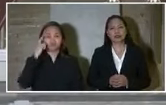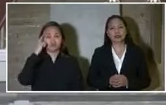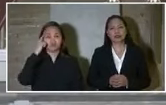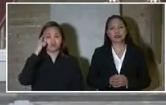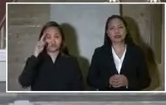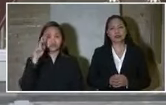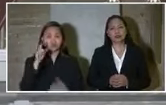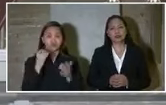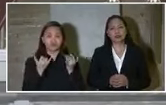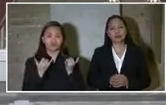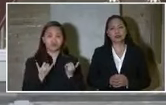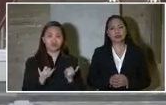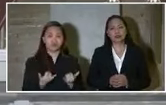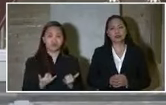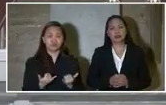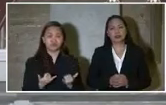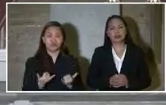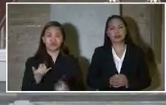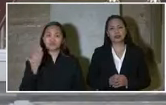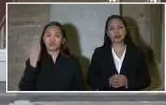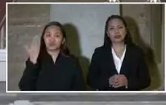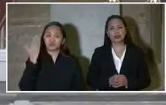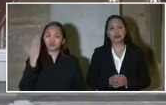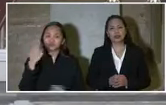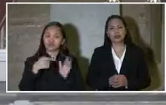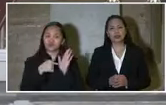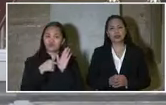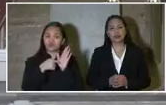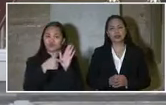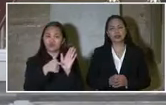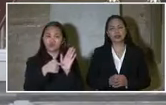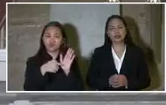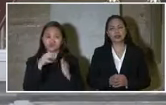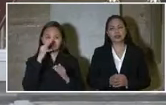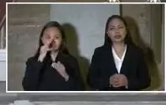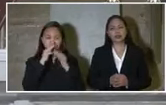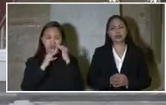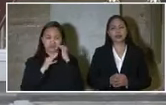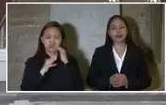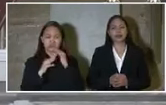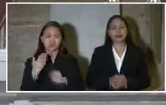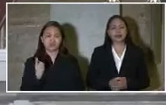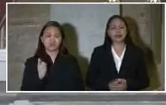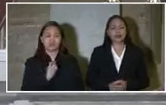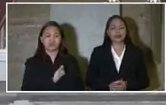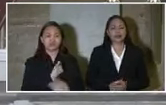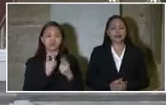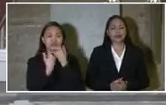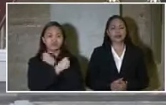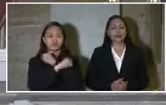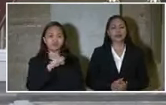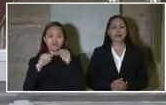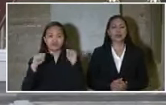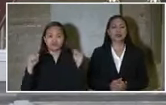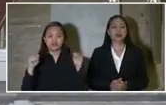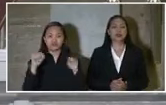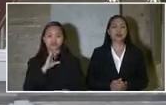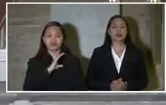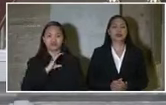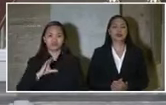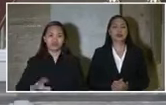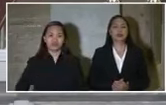For today you have revealed the mystery of our salvation in